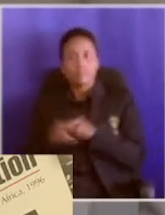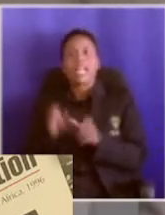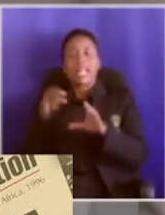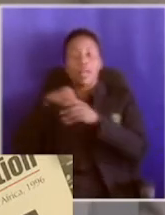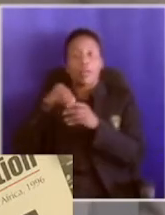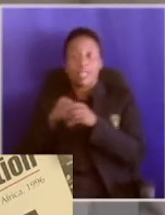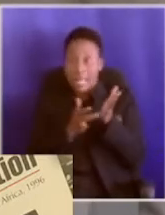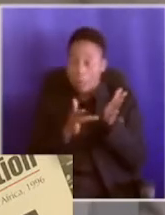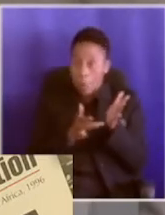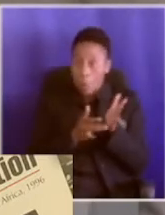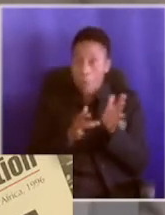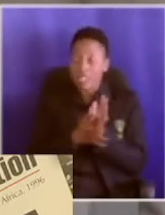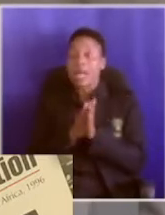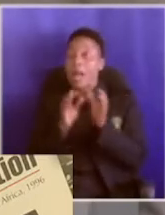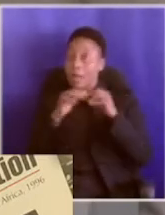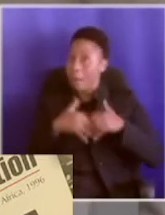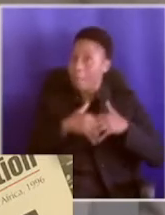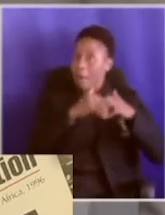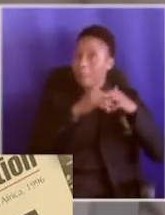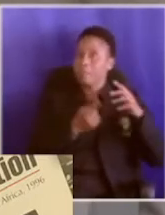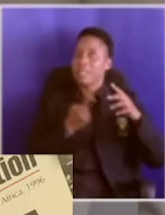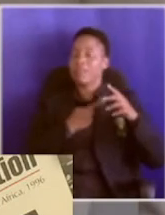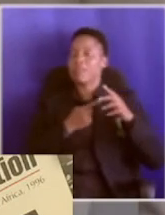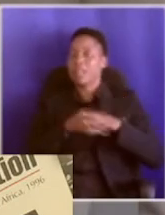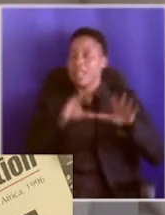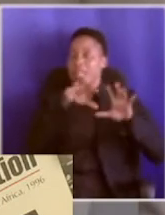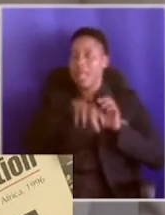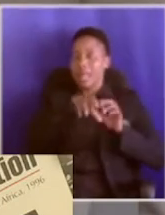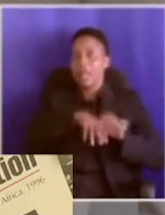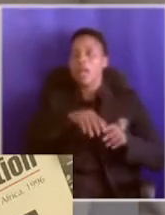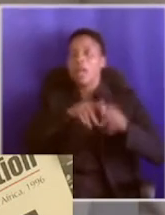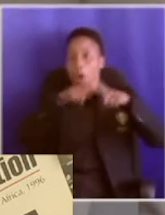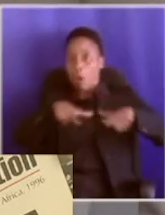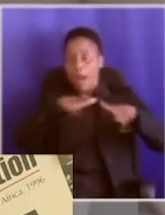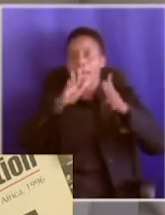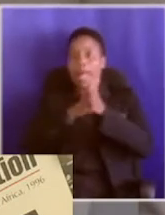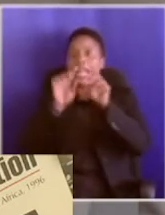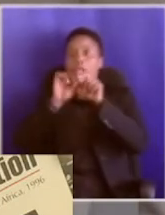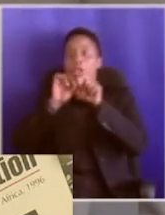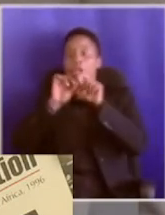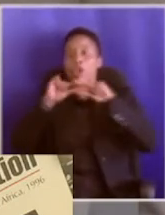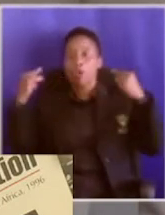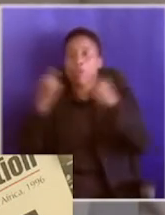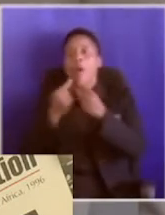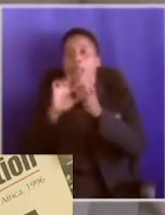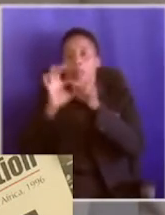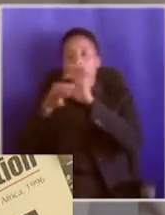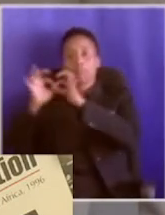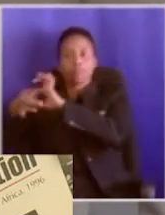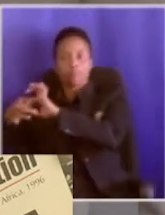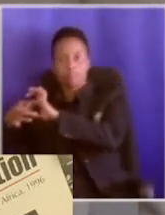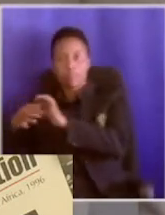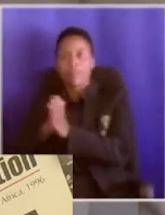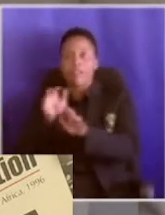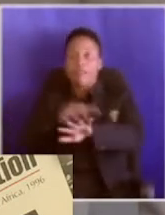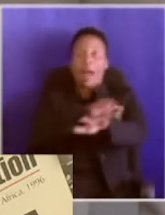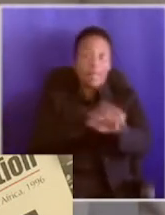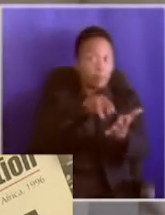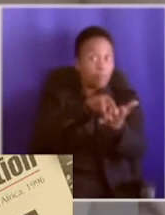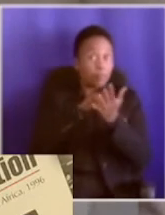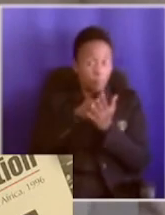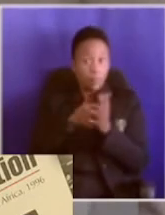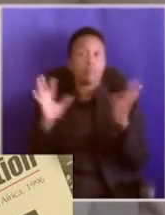and inserting themselves into local and global value chains. Farming requires a